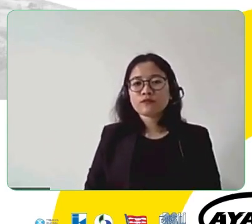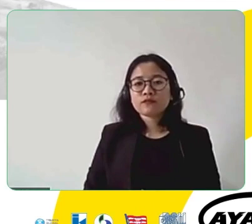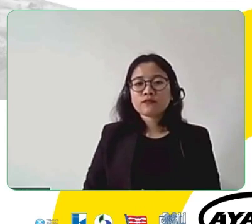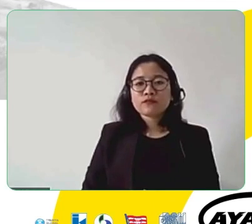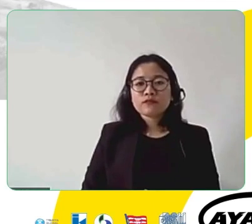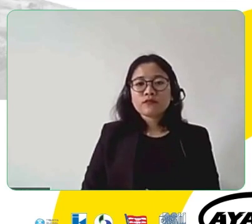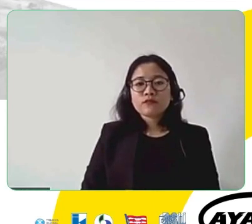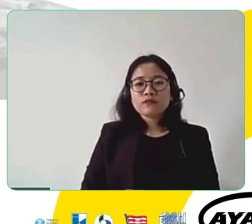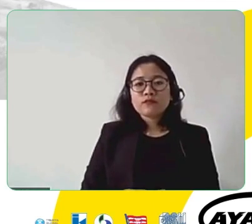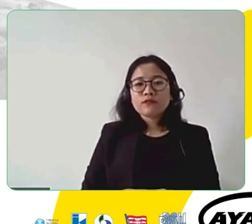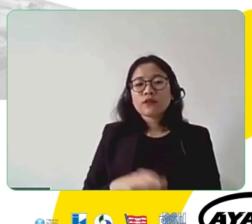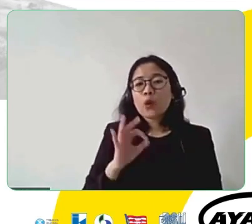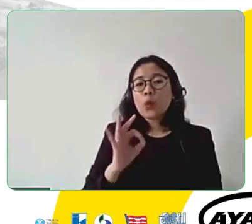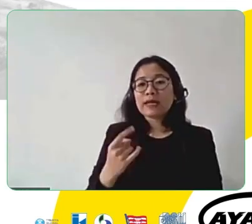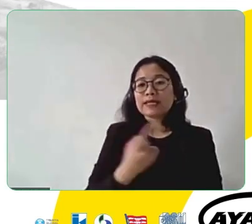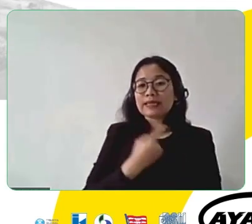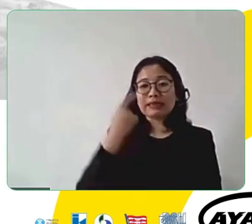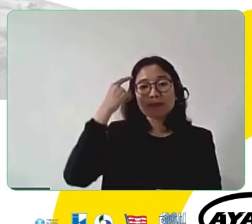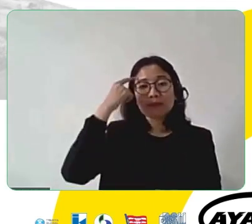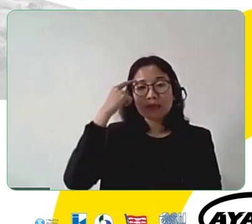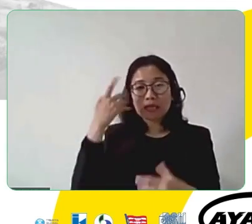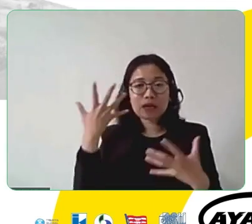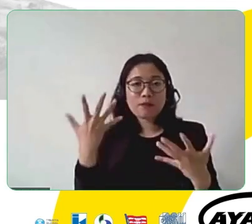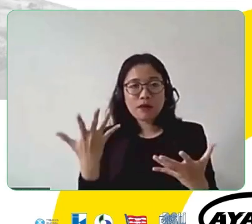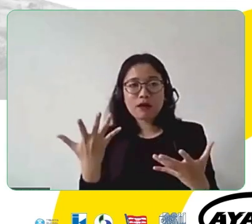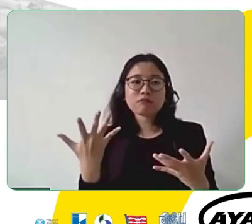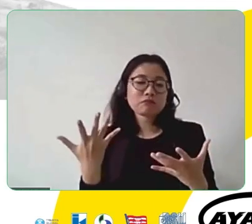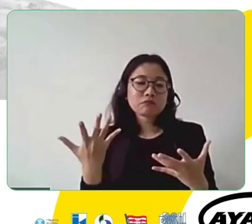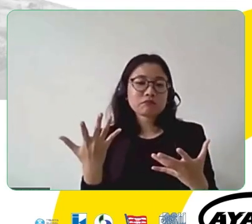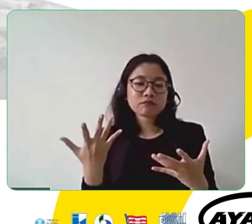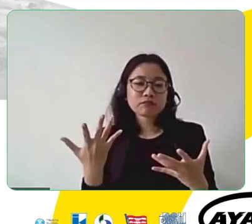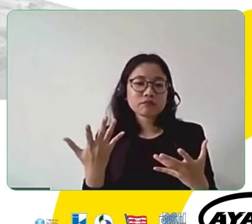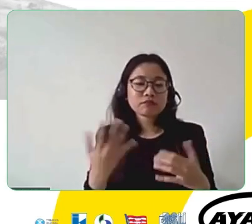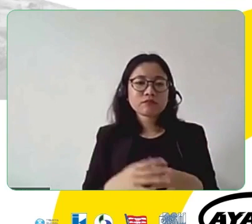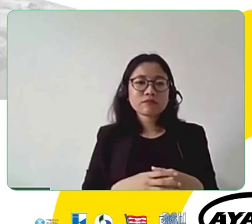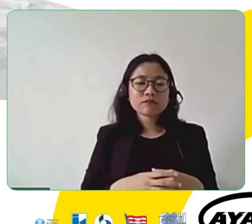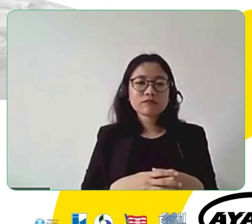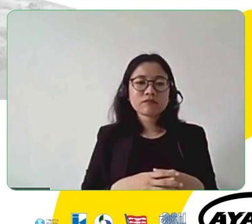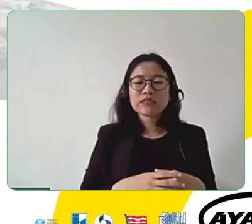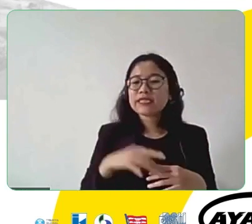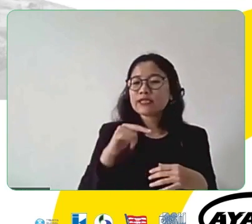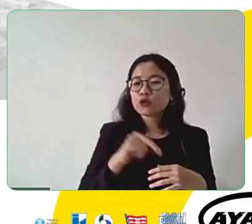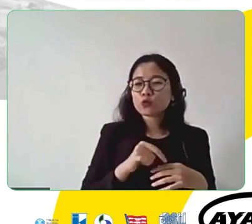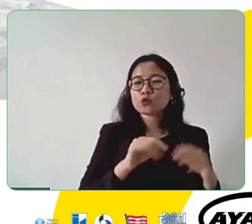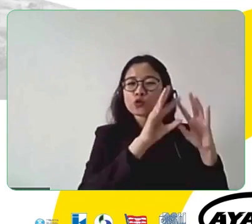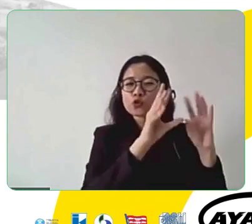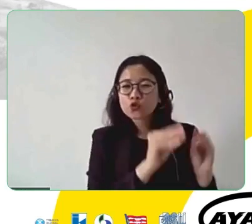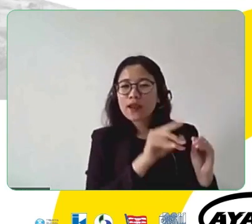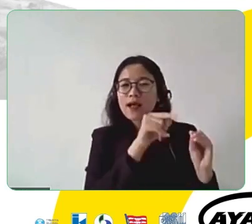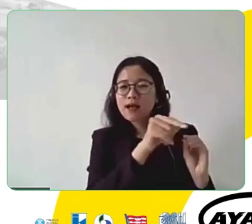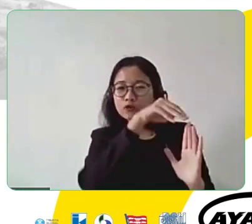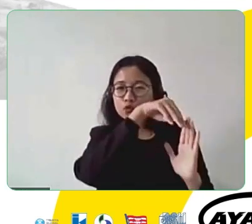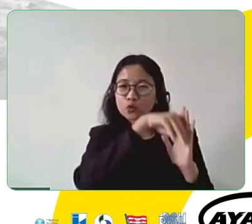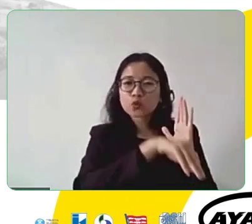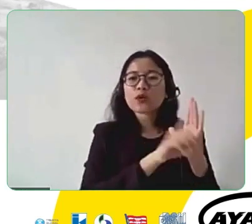we thought that it is because of underreported for the asthma, bronchopneumonia, and pneumonia